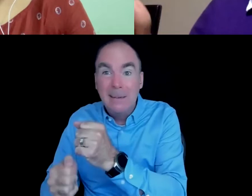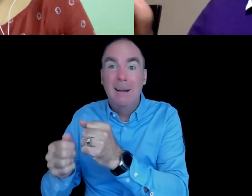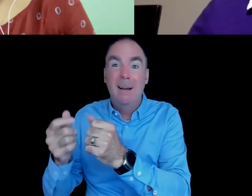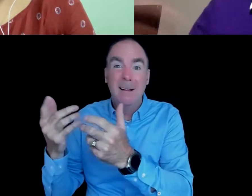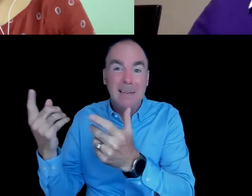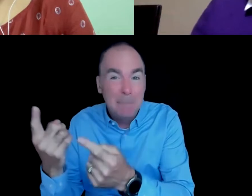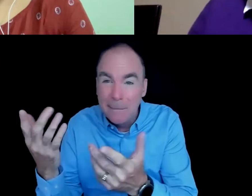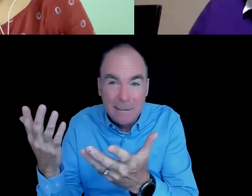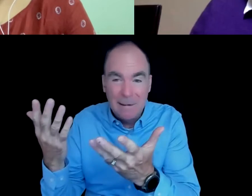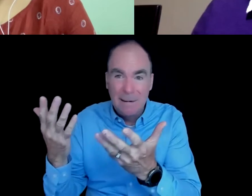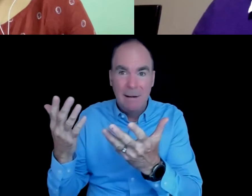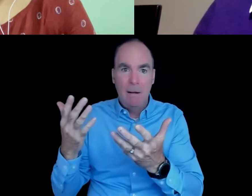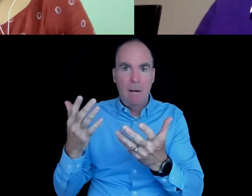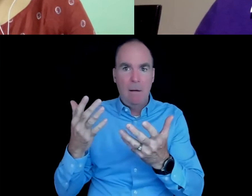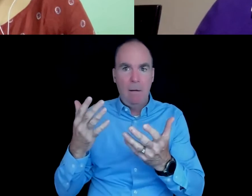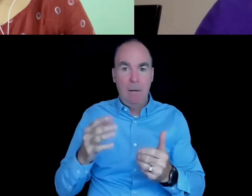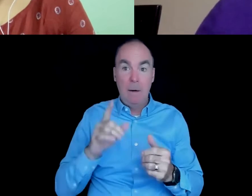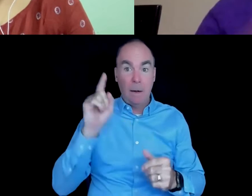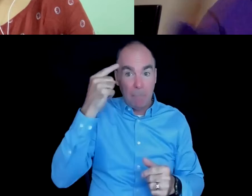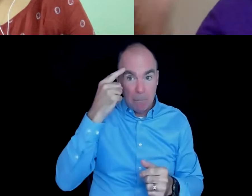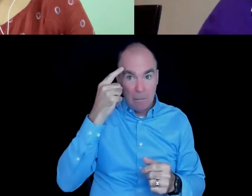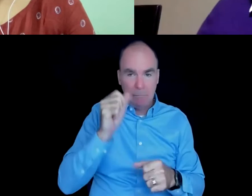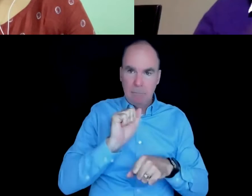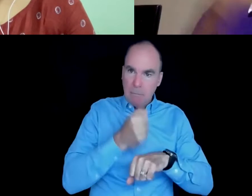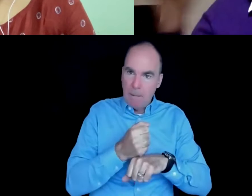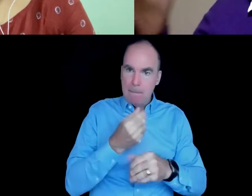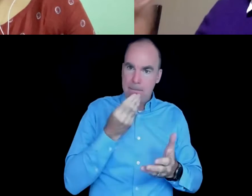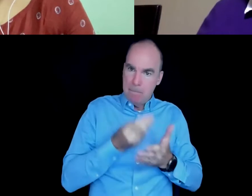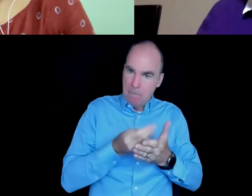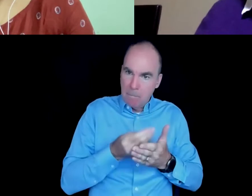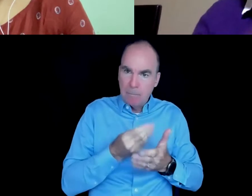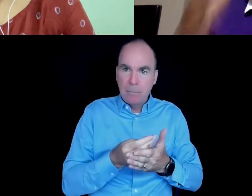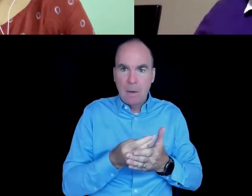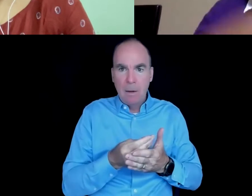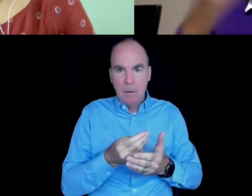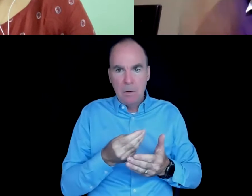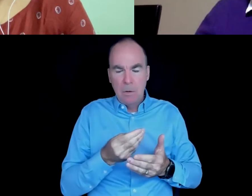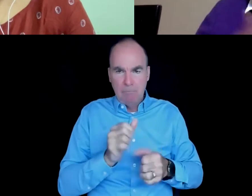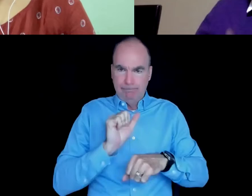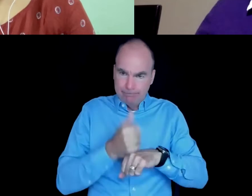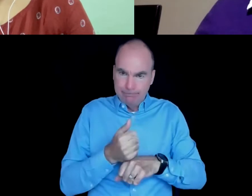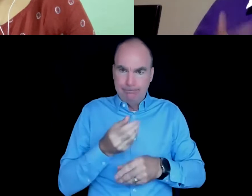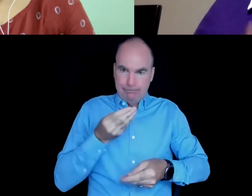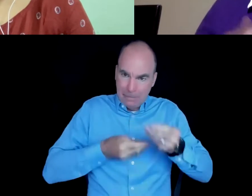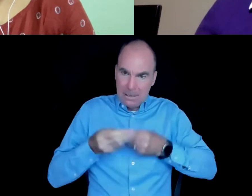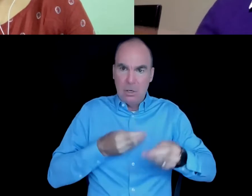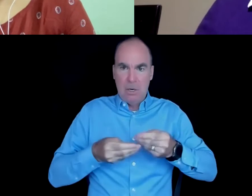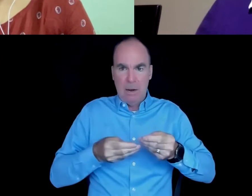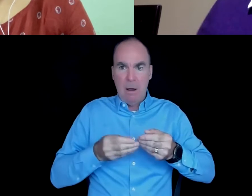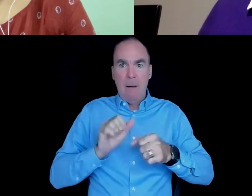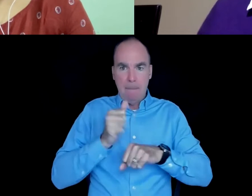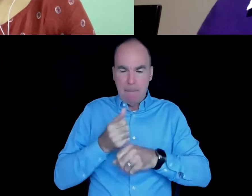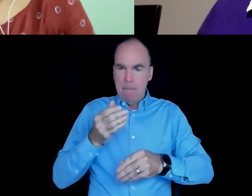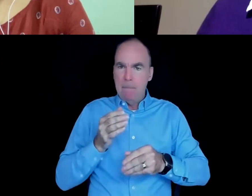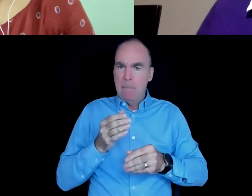budget for child protection in a country, okay? And it causes a cycle of abuse, and so it becomes a cycle of abuse, and because there's